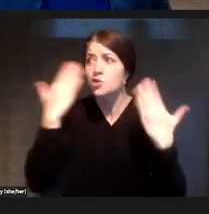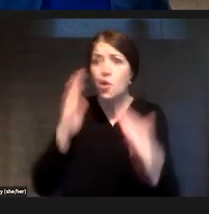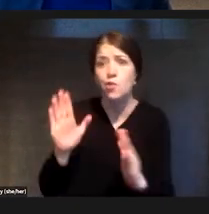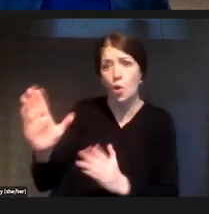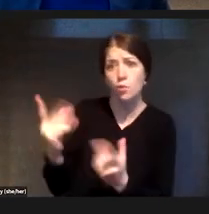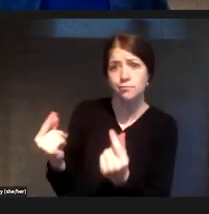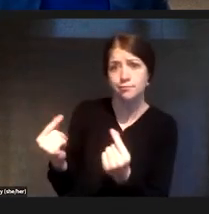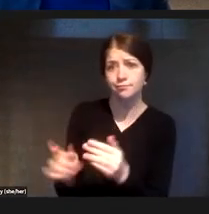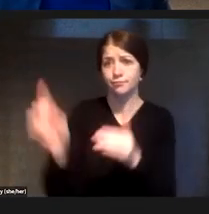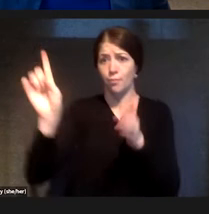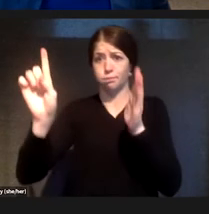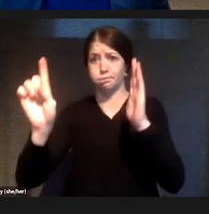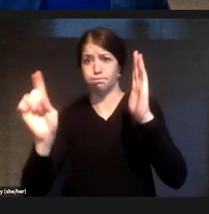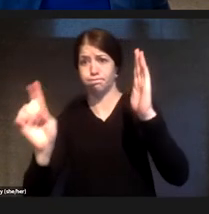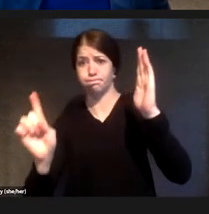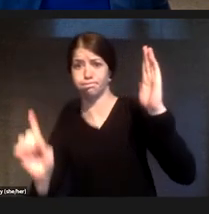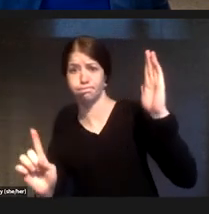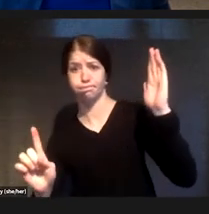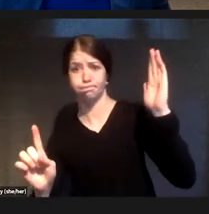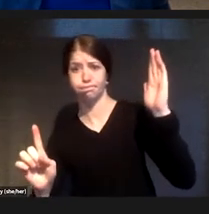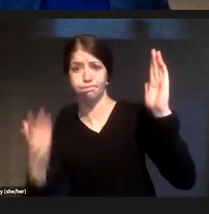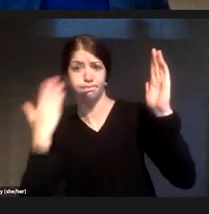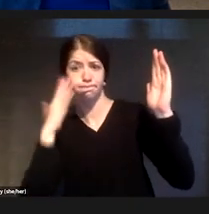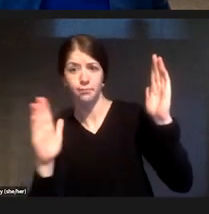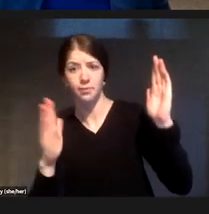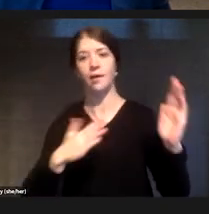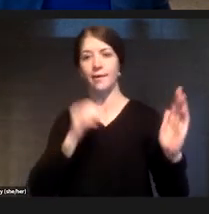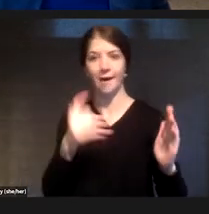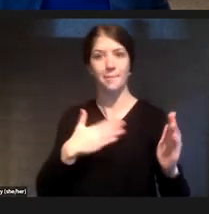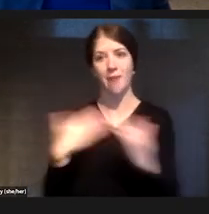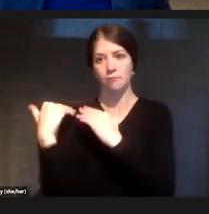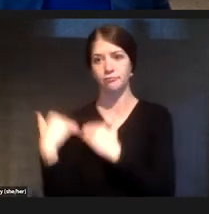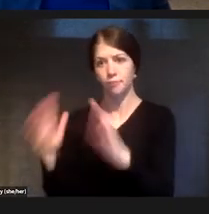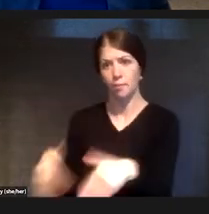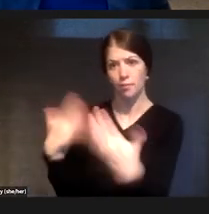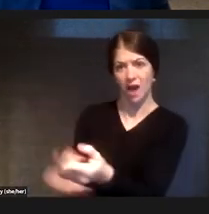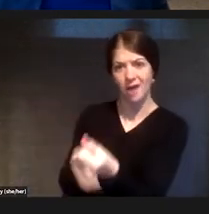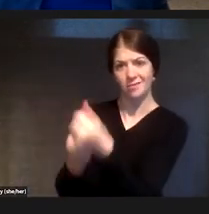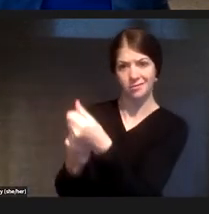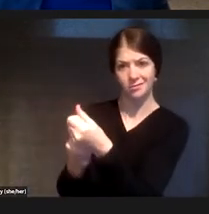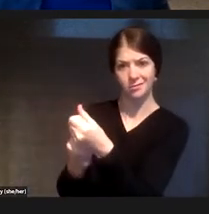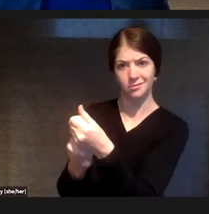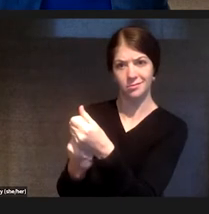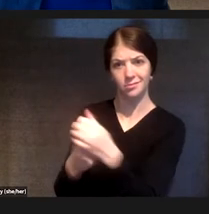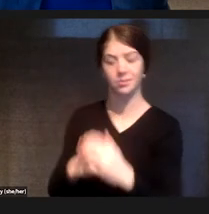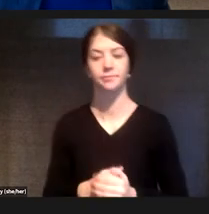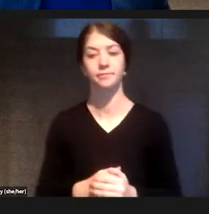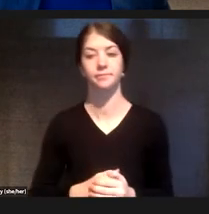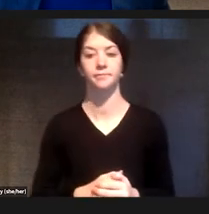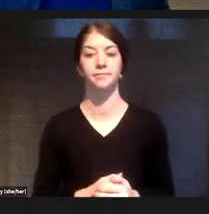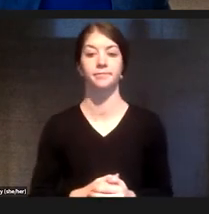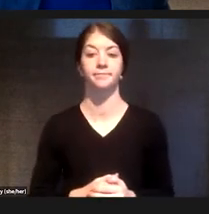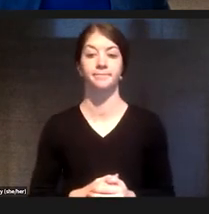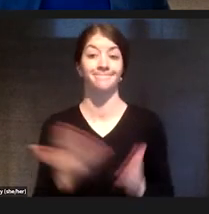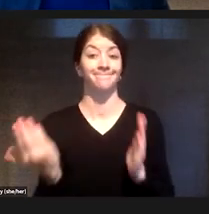currently standing in. And it is not my responsibility to provide something to support that person. But